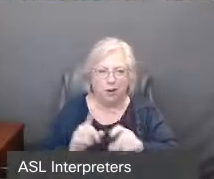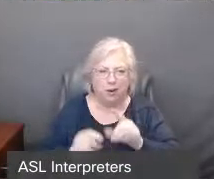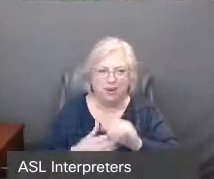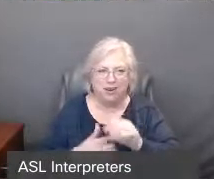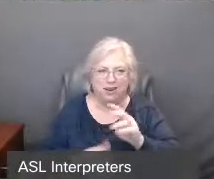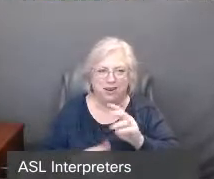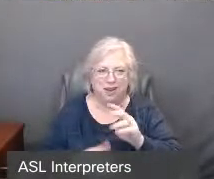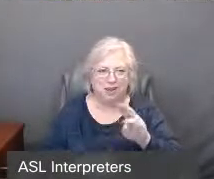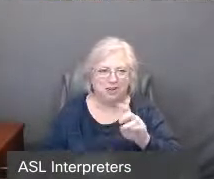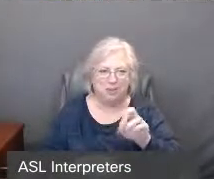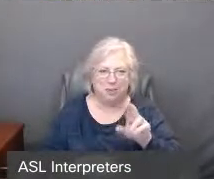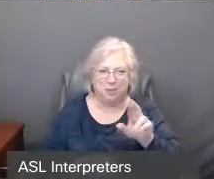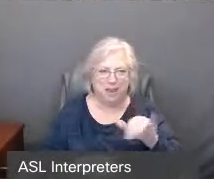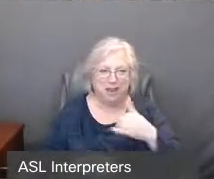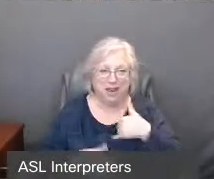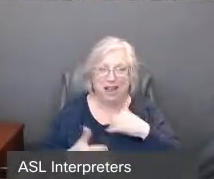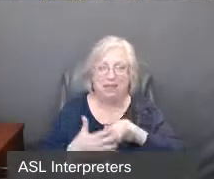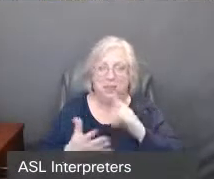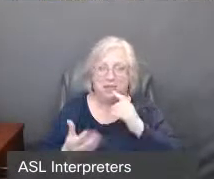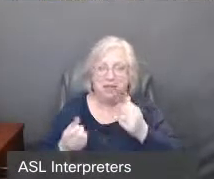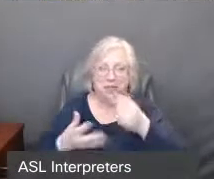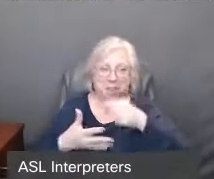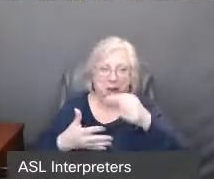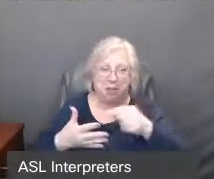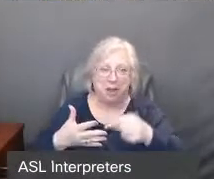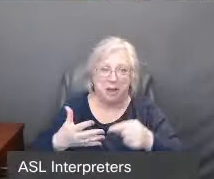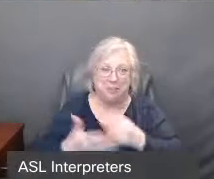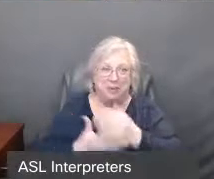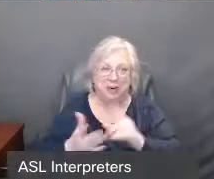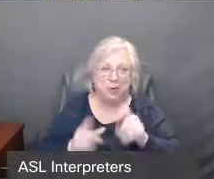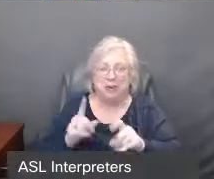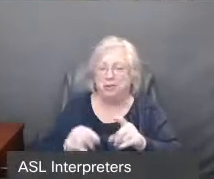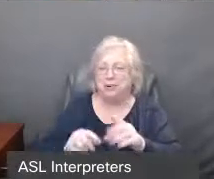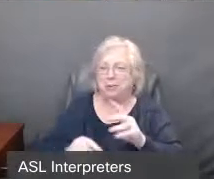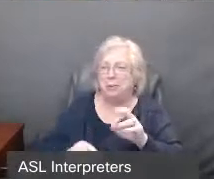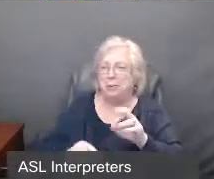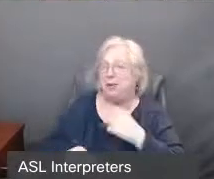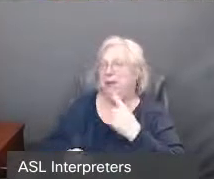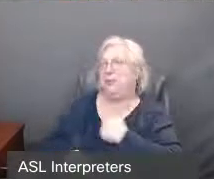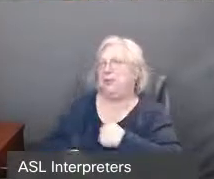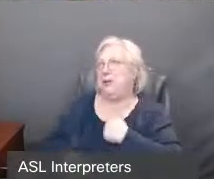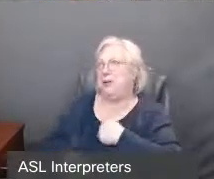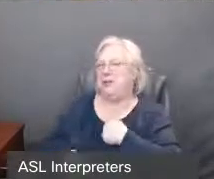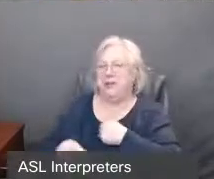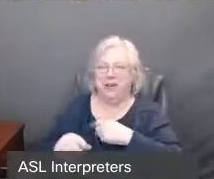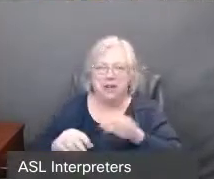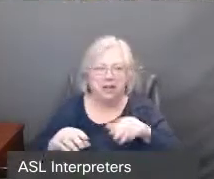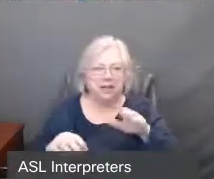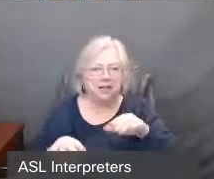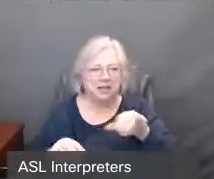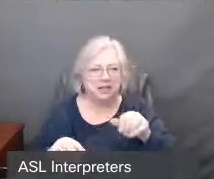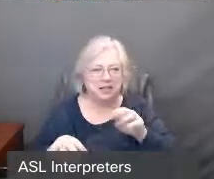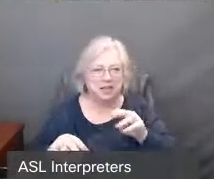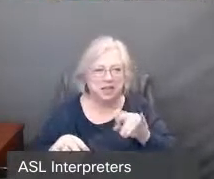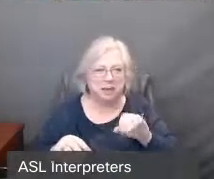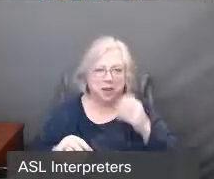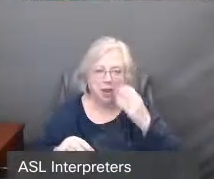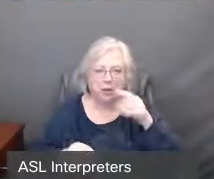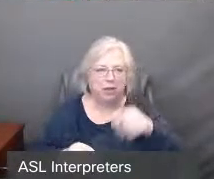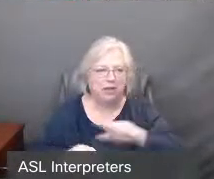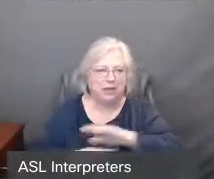Mr. Berry had. That was a multi-part question. I'm sorry. I'm sorry. Jamie, I know this is not about